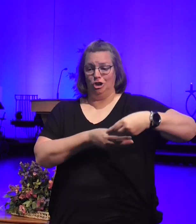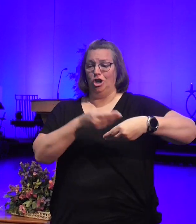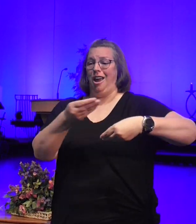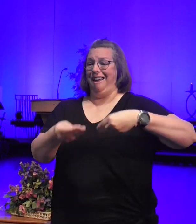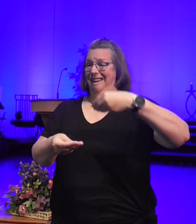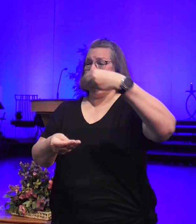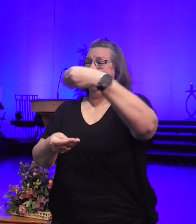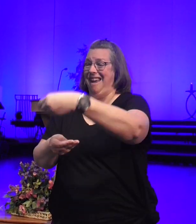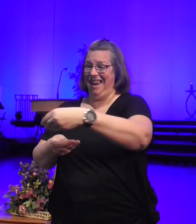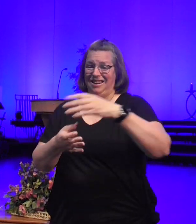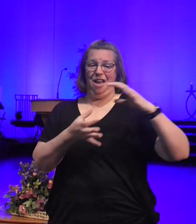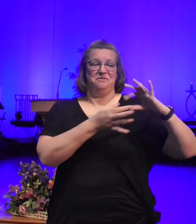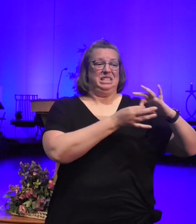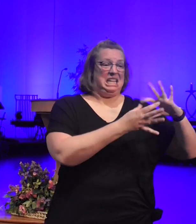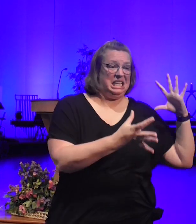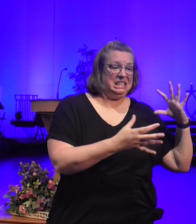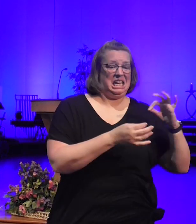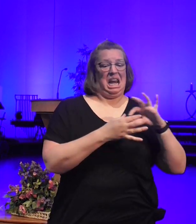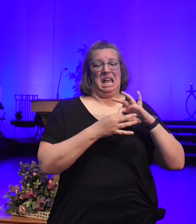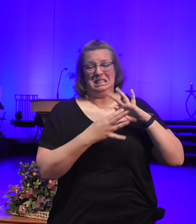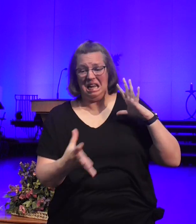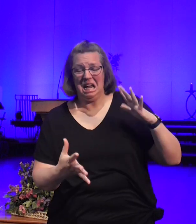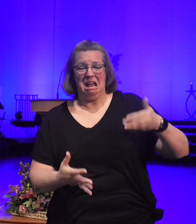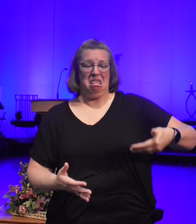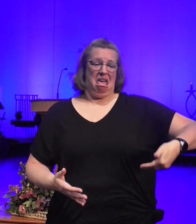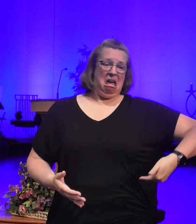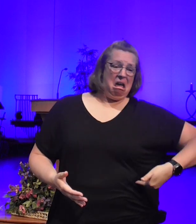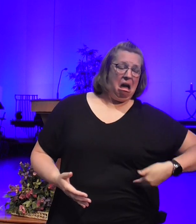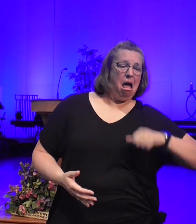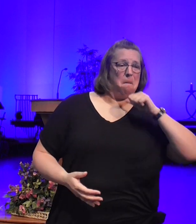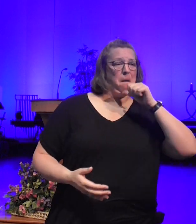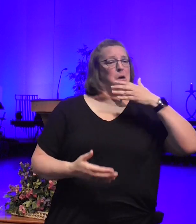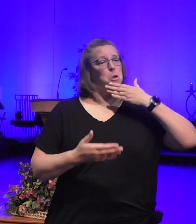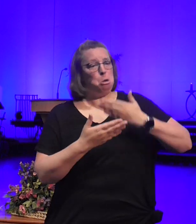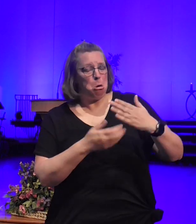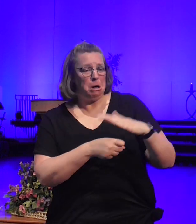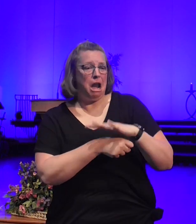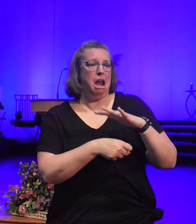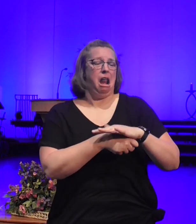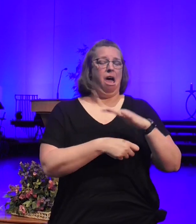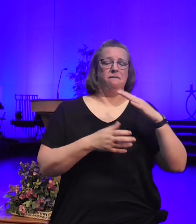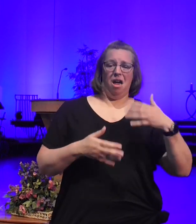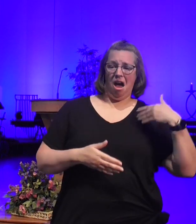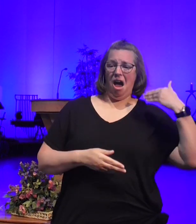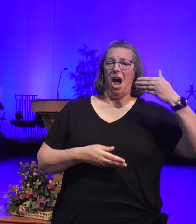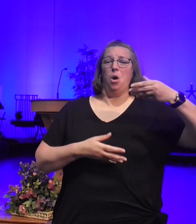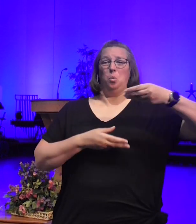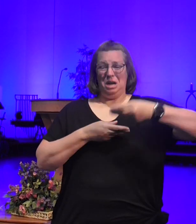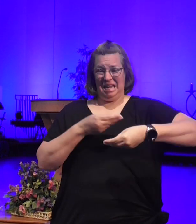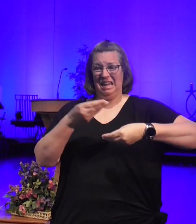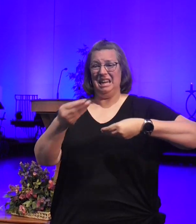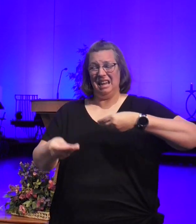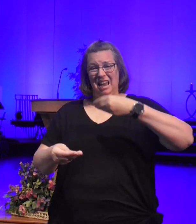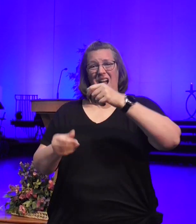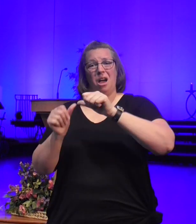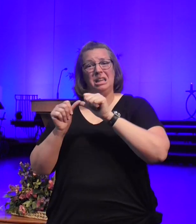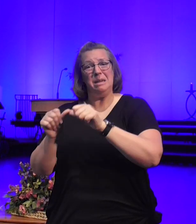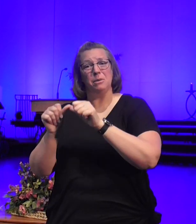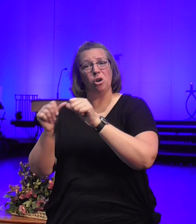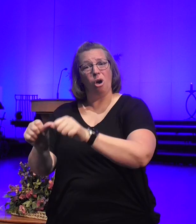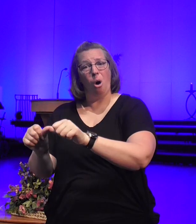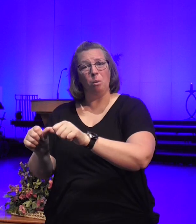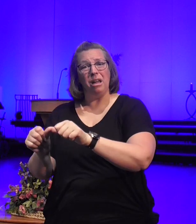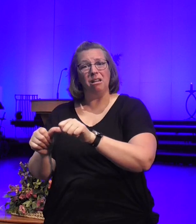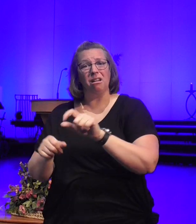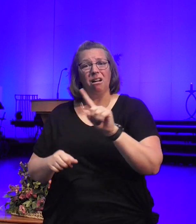and a lack of belonging and a sense that I'm not good enough and I'm not enough, are we the people who are going to perpetuate